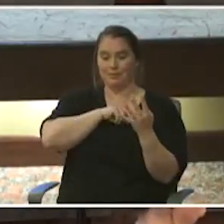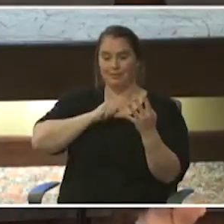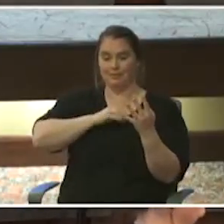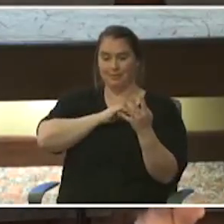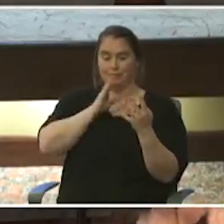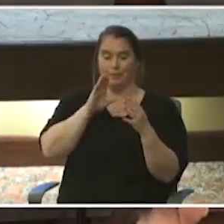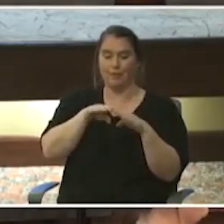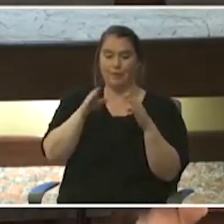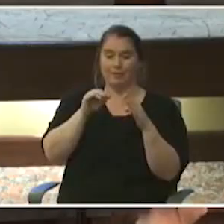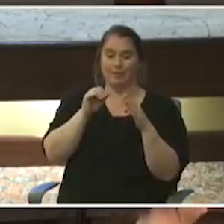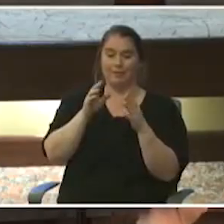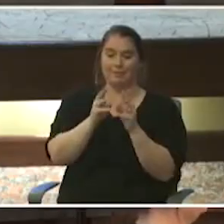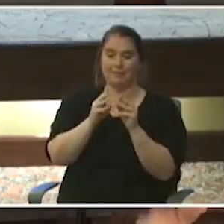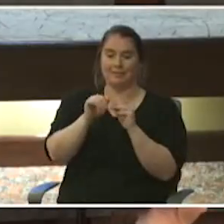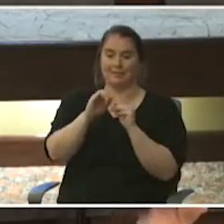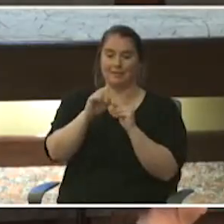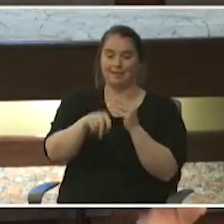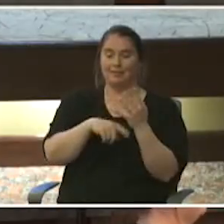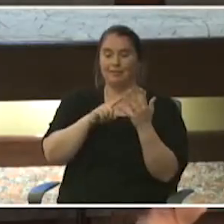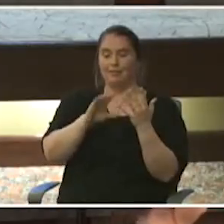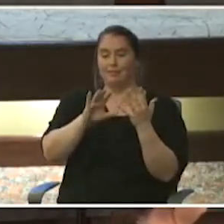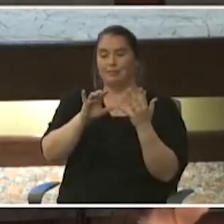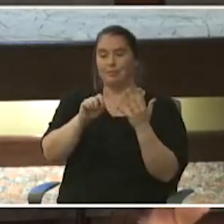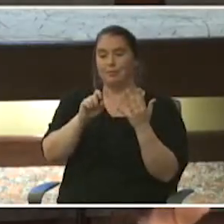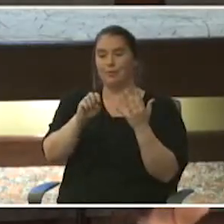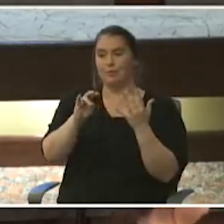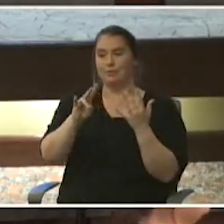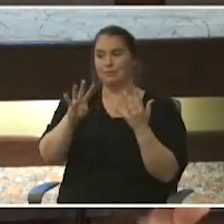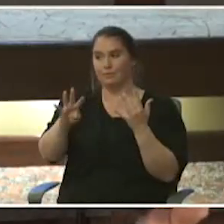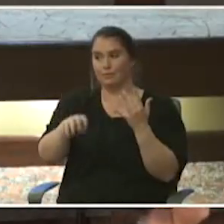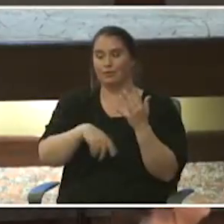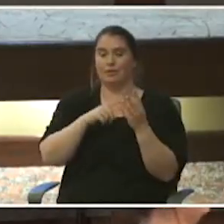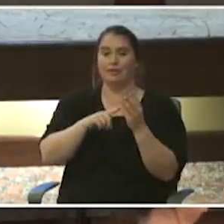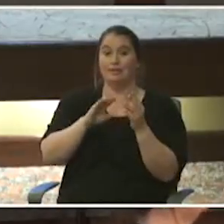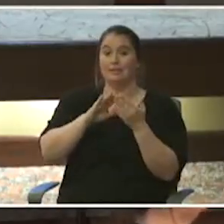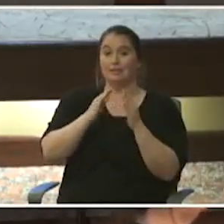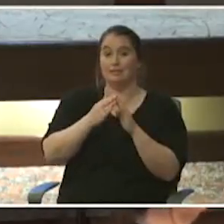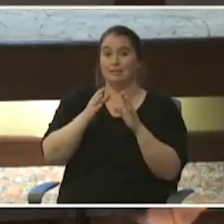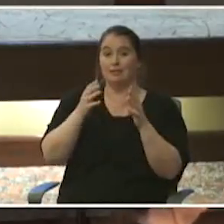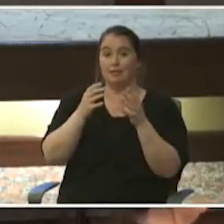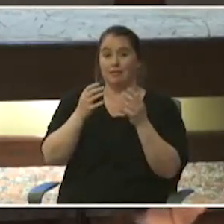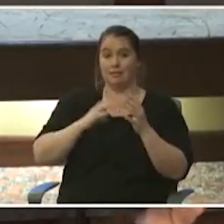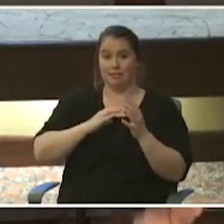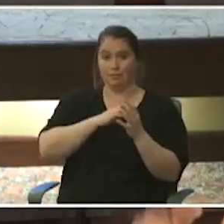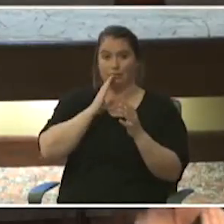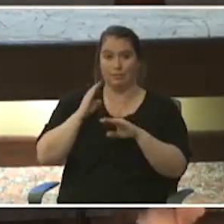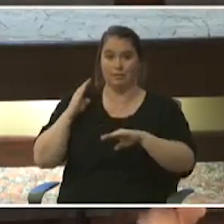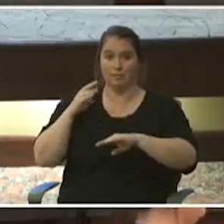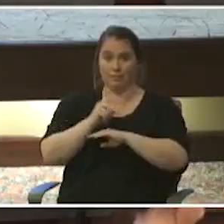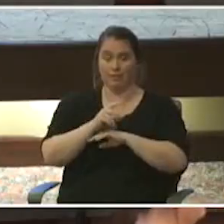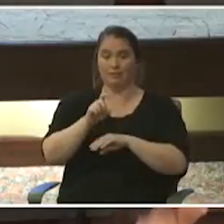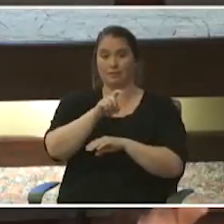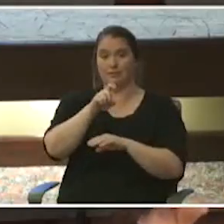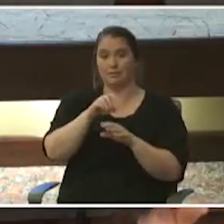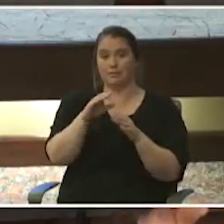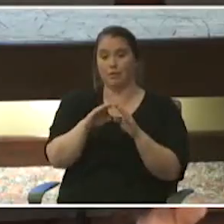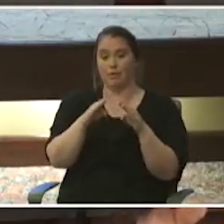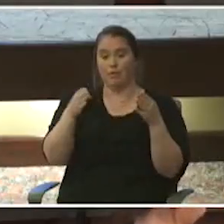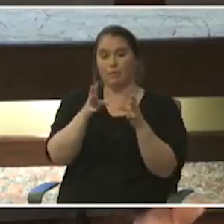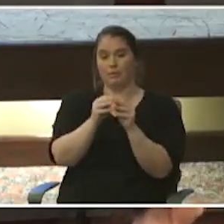Meetings Act, Section 551.074. Discussion of City Manager Appointment Process. And Attorney Briefing, Texas Open Meetings Act,